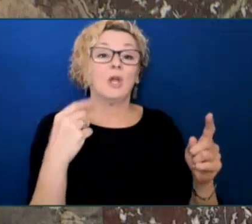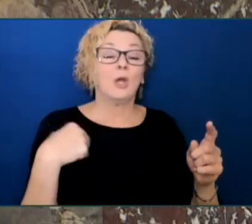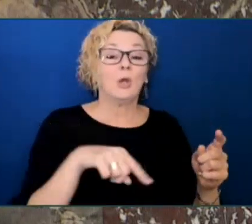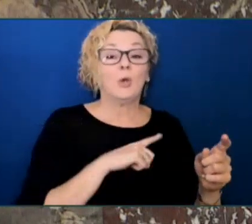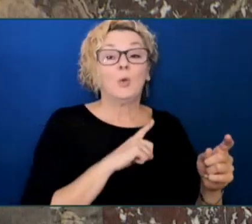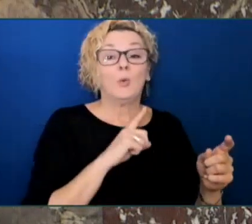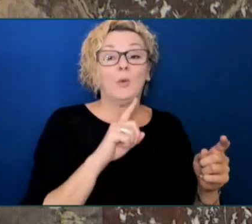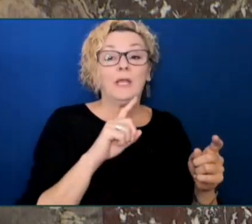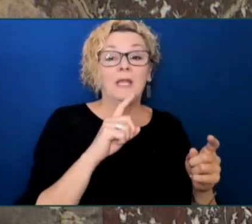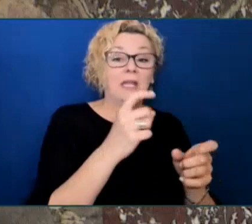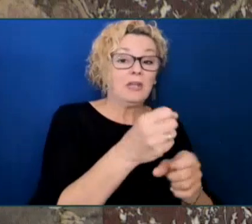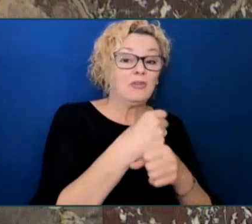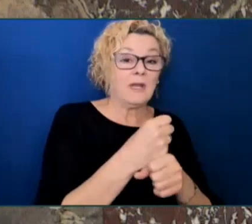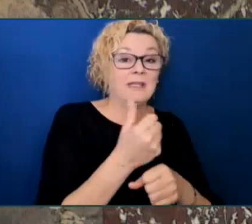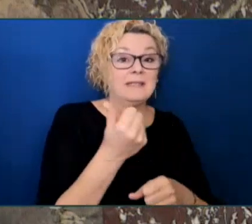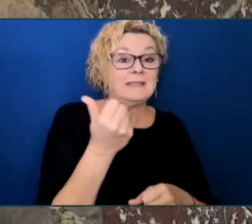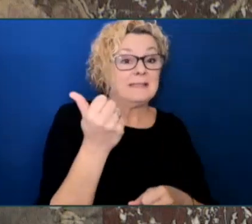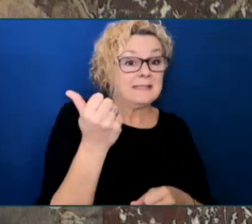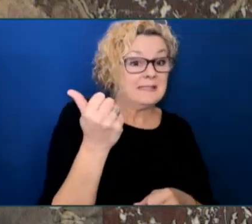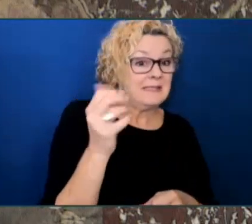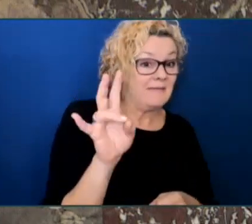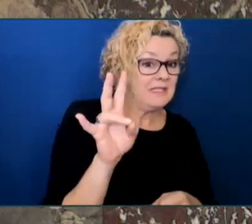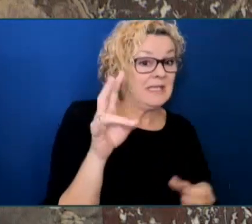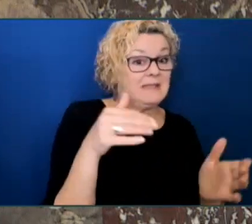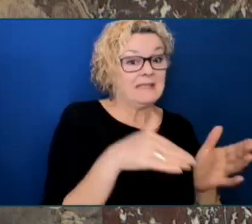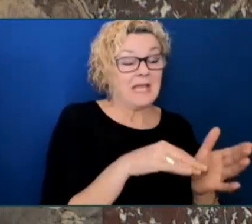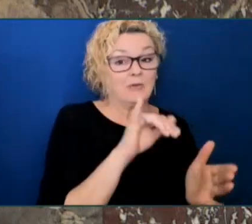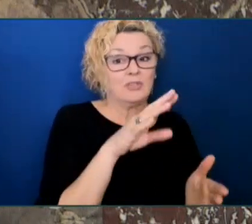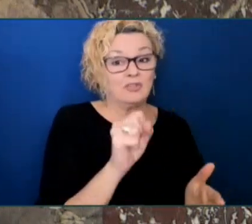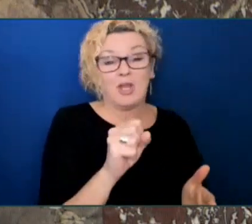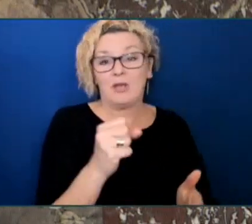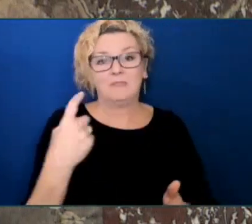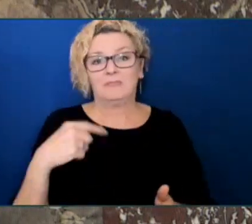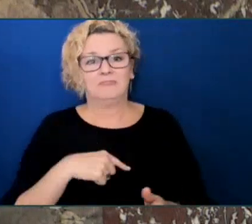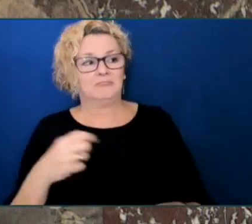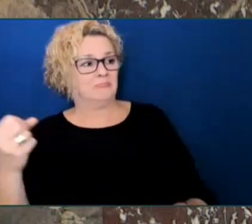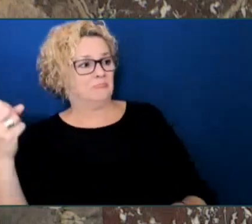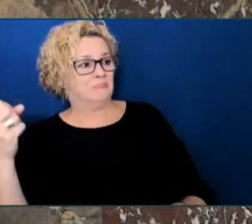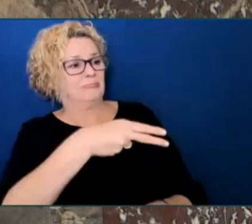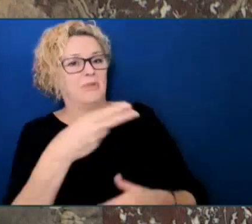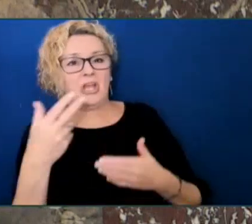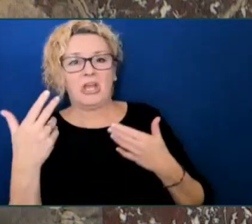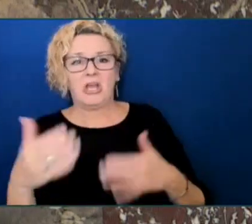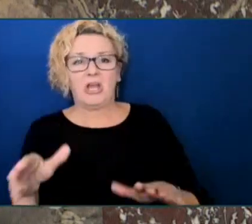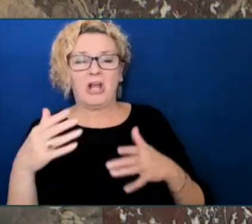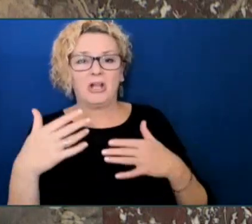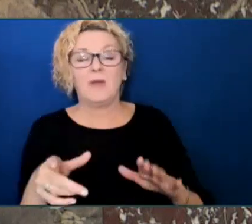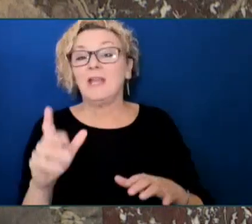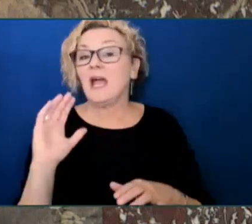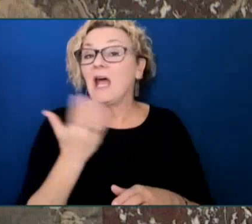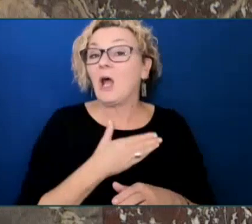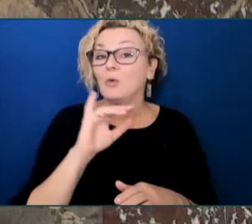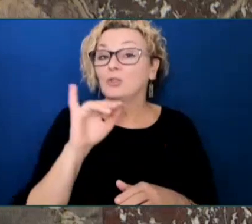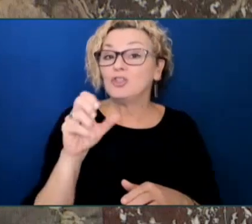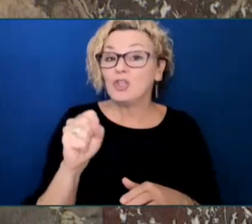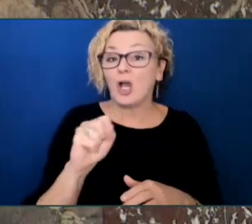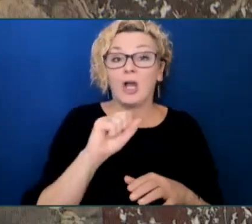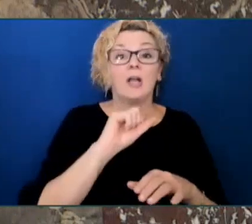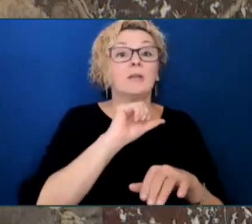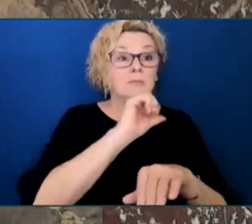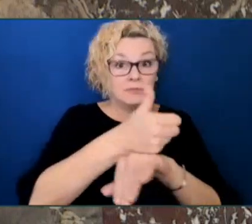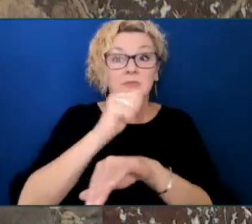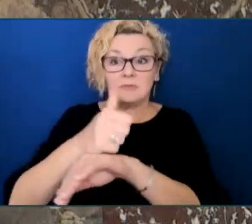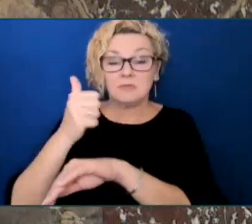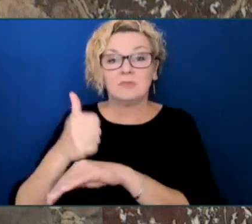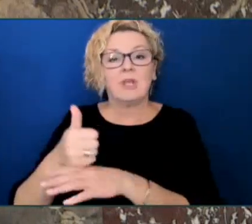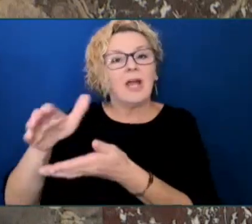jobs, Honourable Speaker. We're creating more jobs, we're creating clean jobs, we're taking climate action,